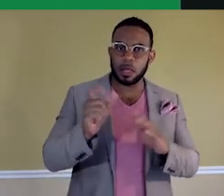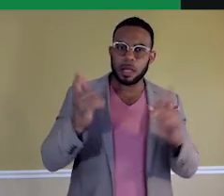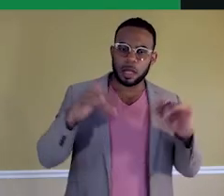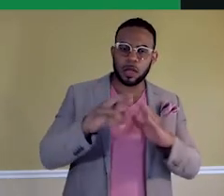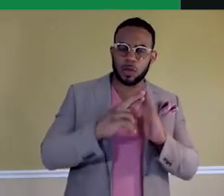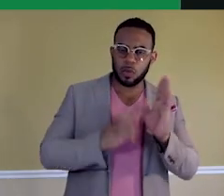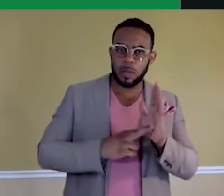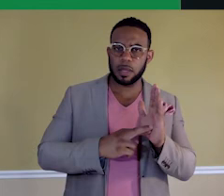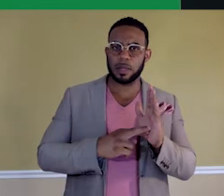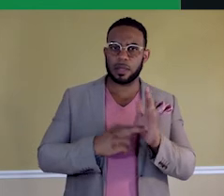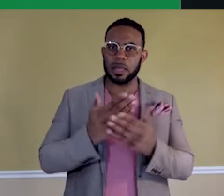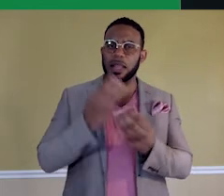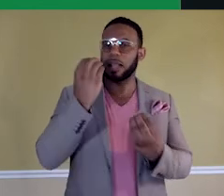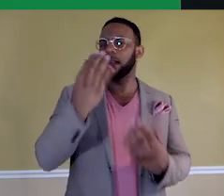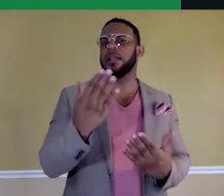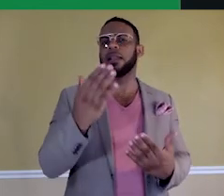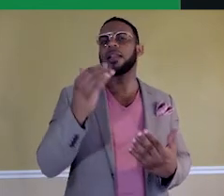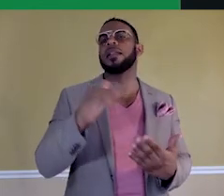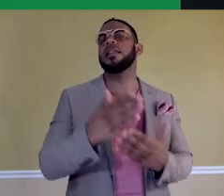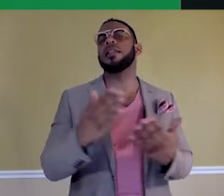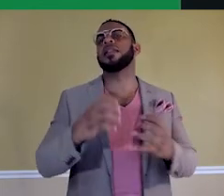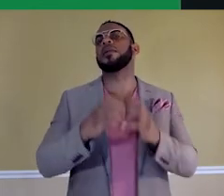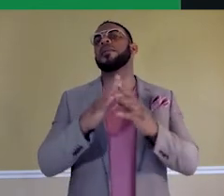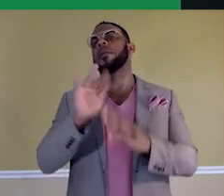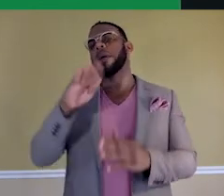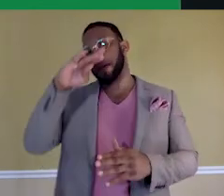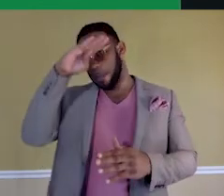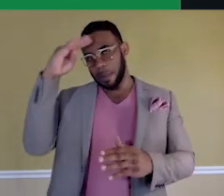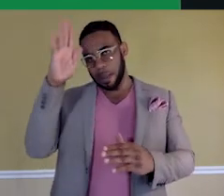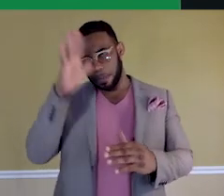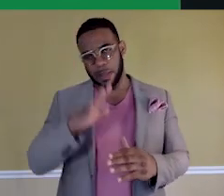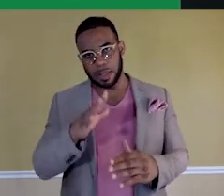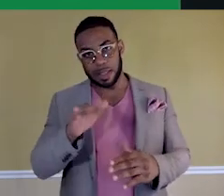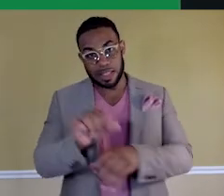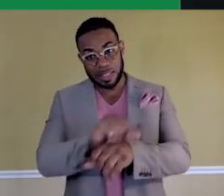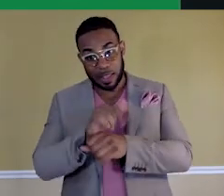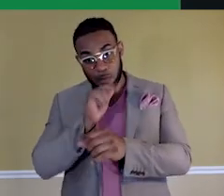register your patent, let them know this thing was built by a Black man. The